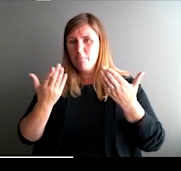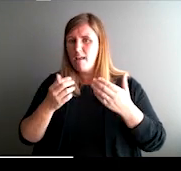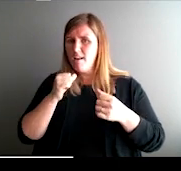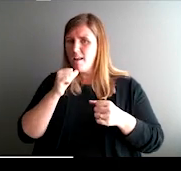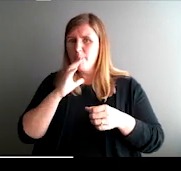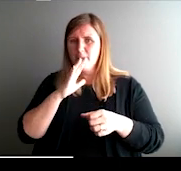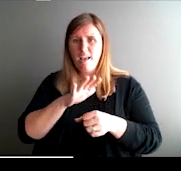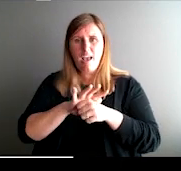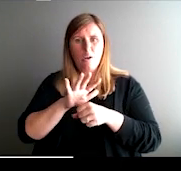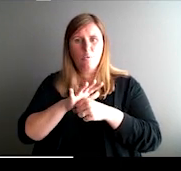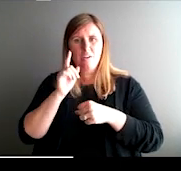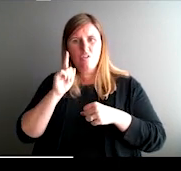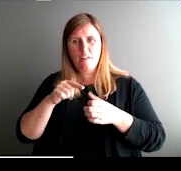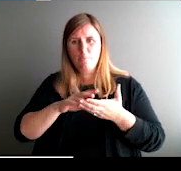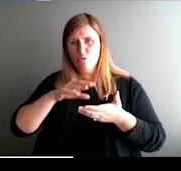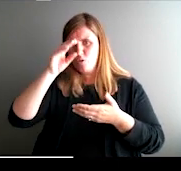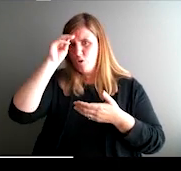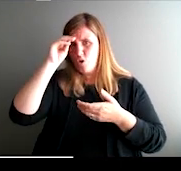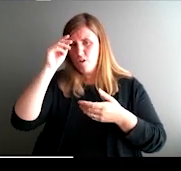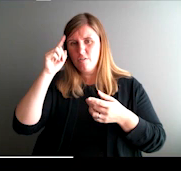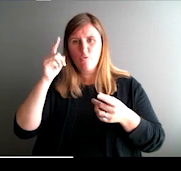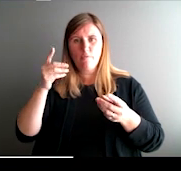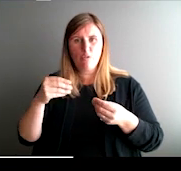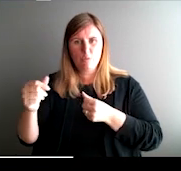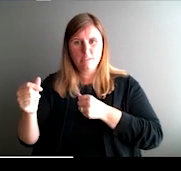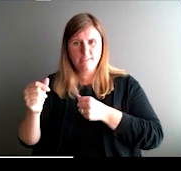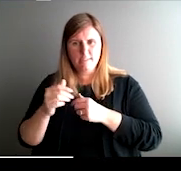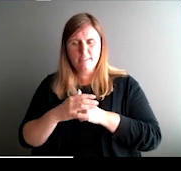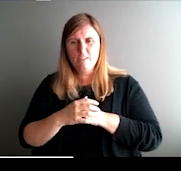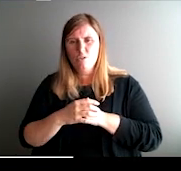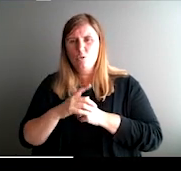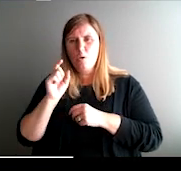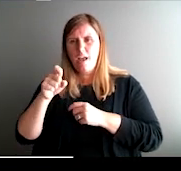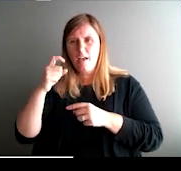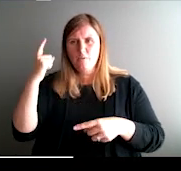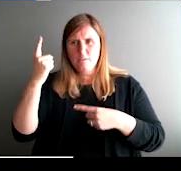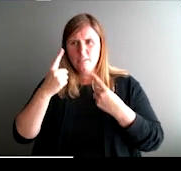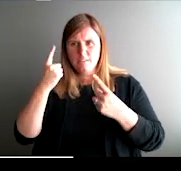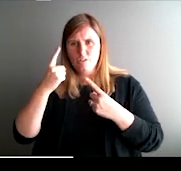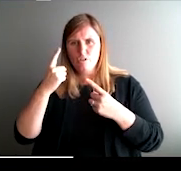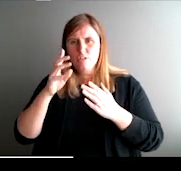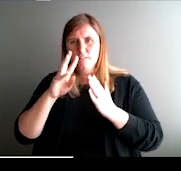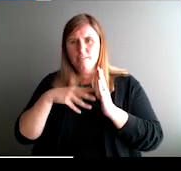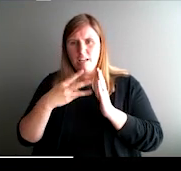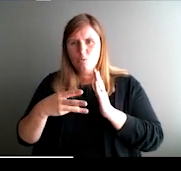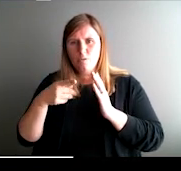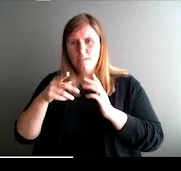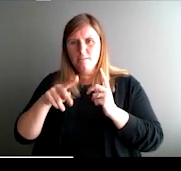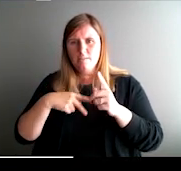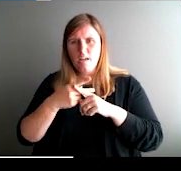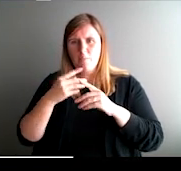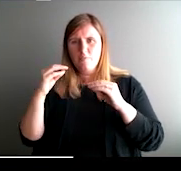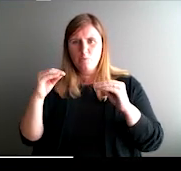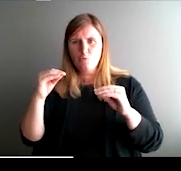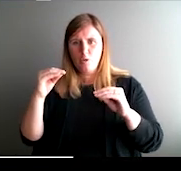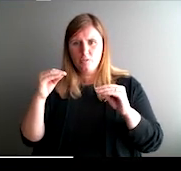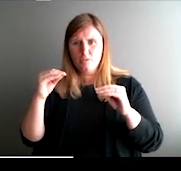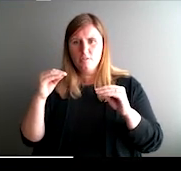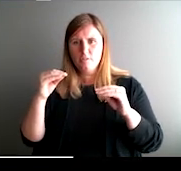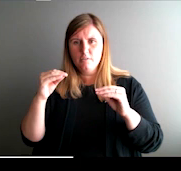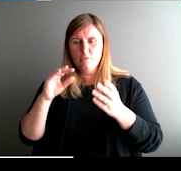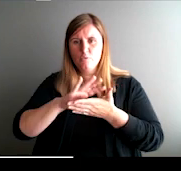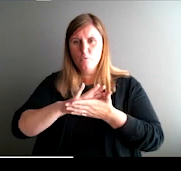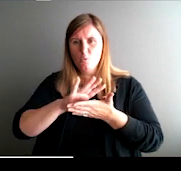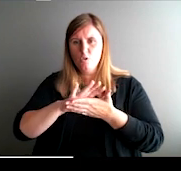be adequate for them to learn it to fluency. So you have to consider scheduling this type of instruction.